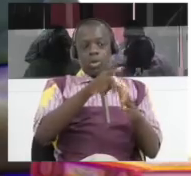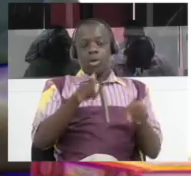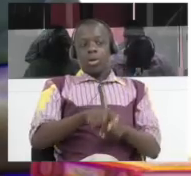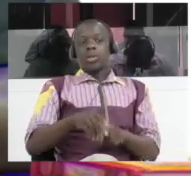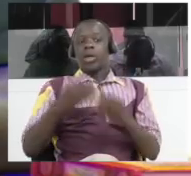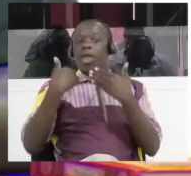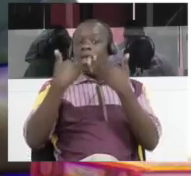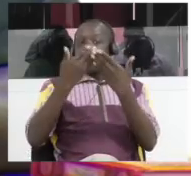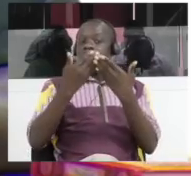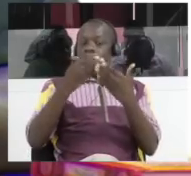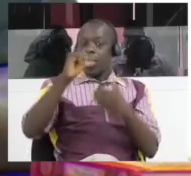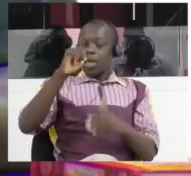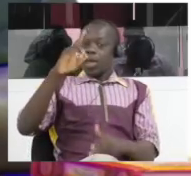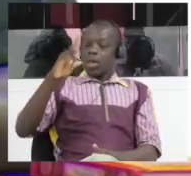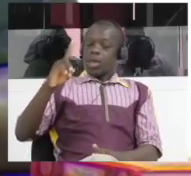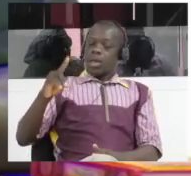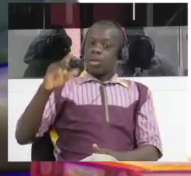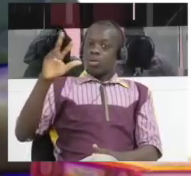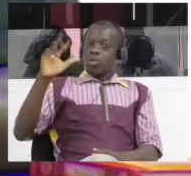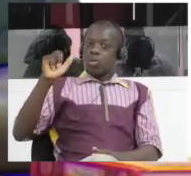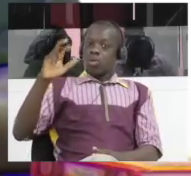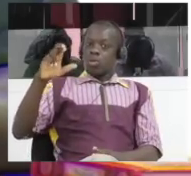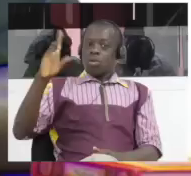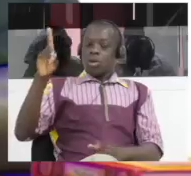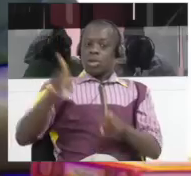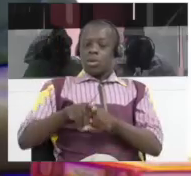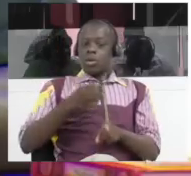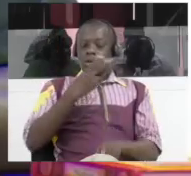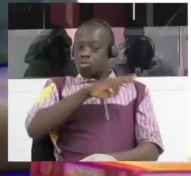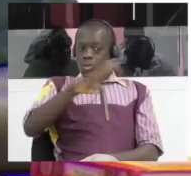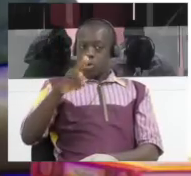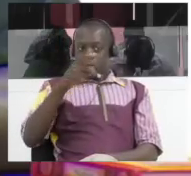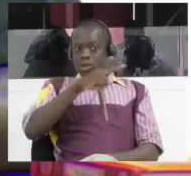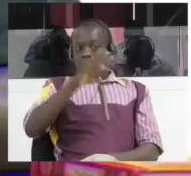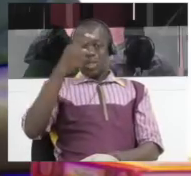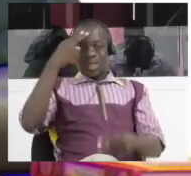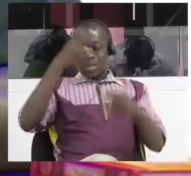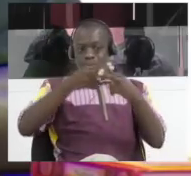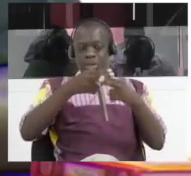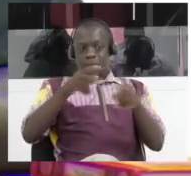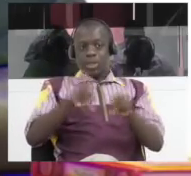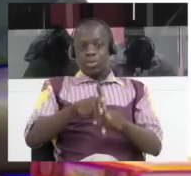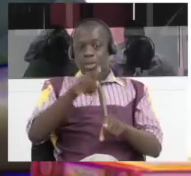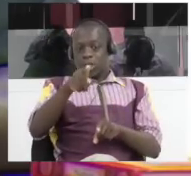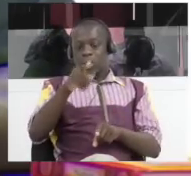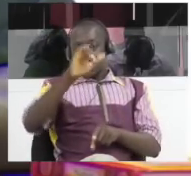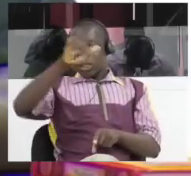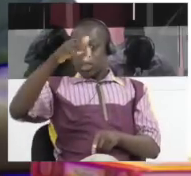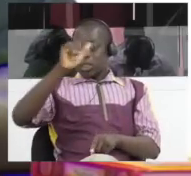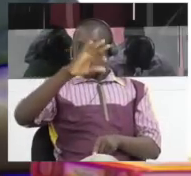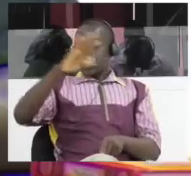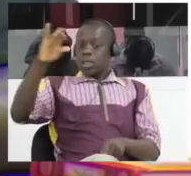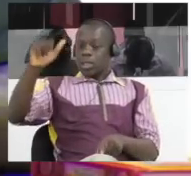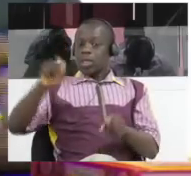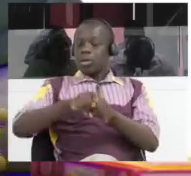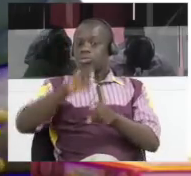that was not discipline, that was not respect, and that, you know, whatever the situation, Jata was a senior officer and he deserved some respect.